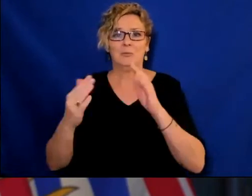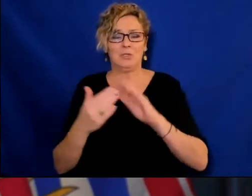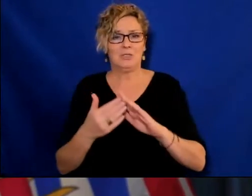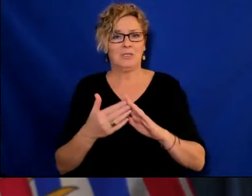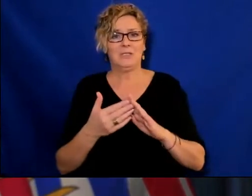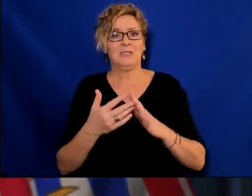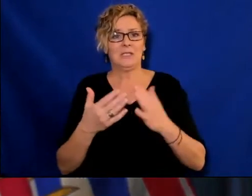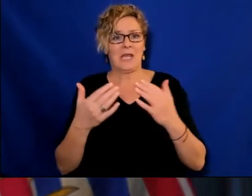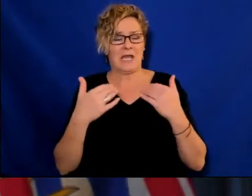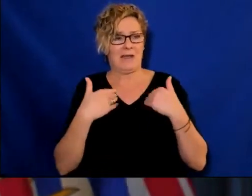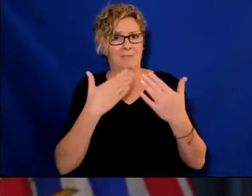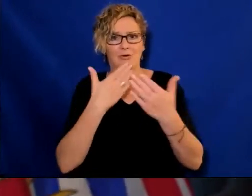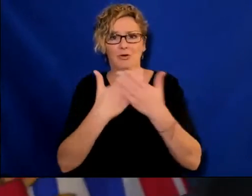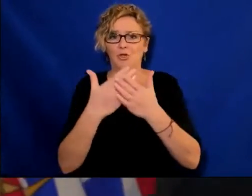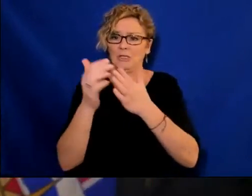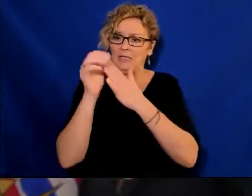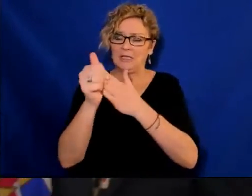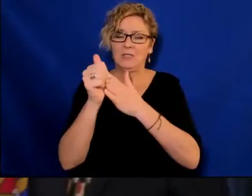that?